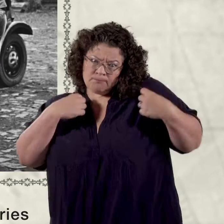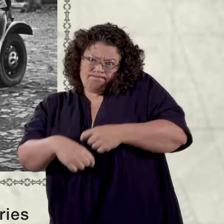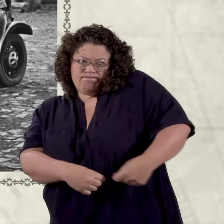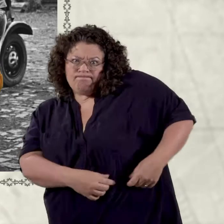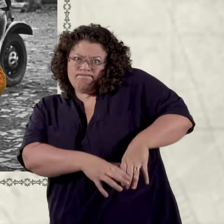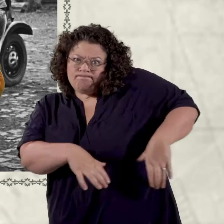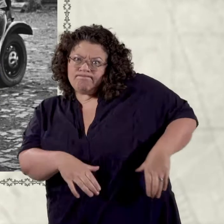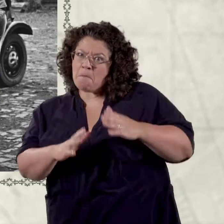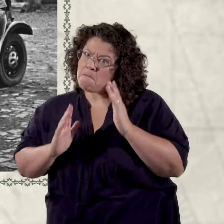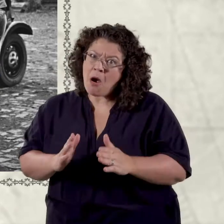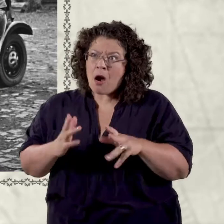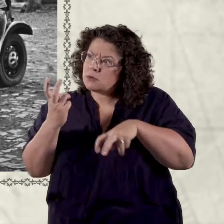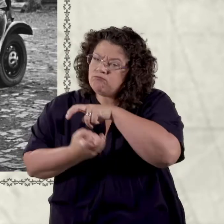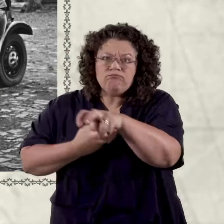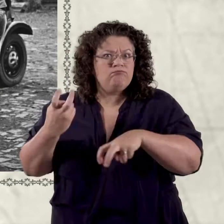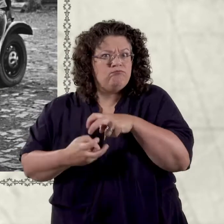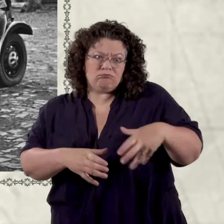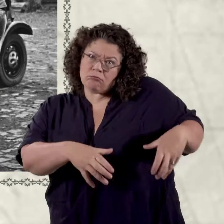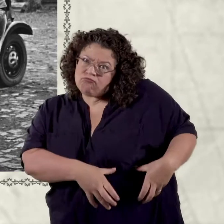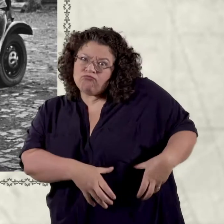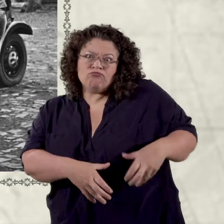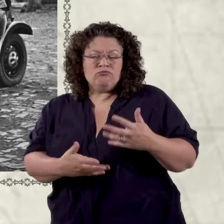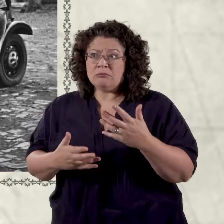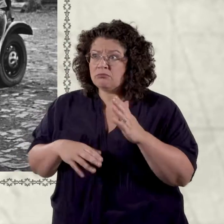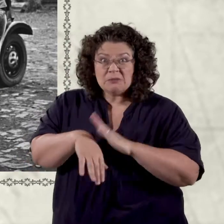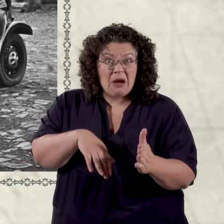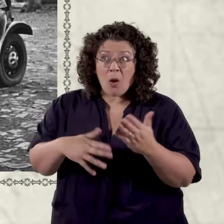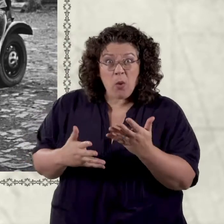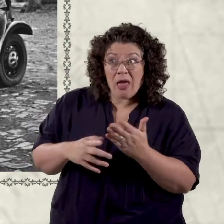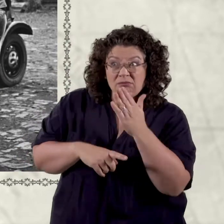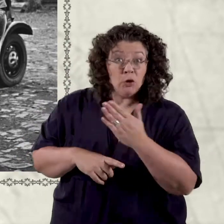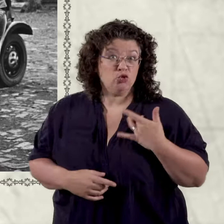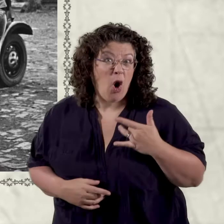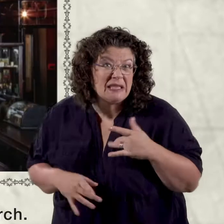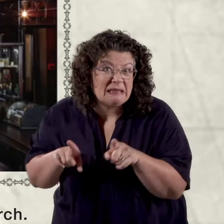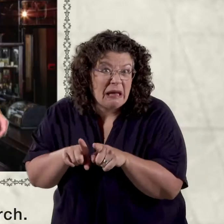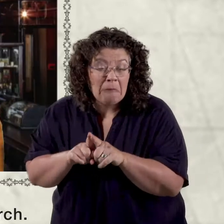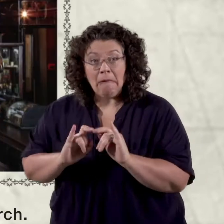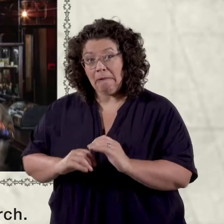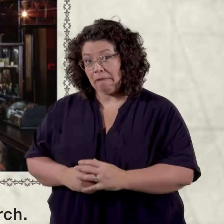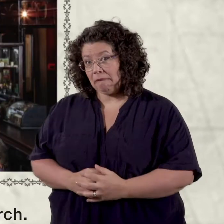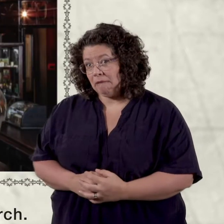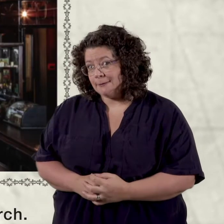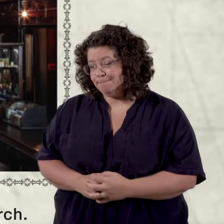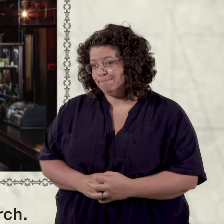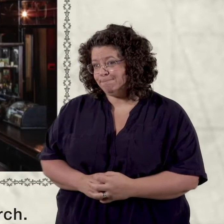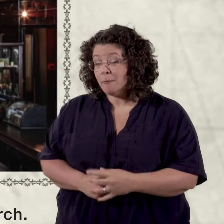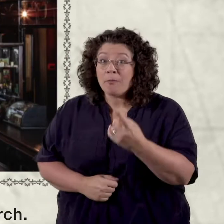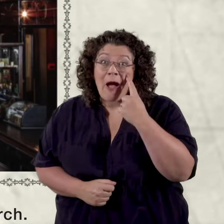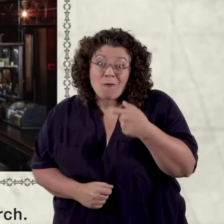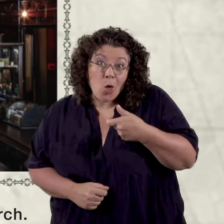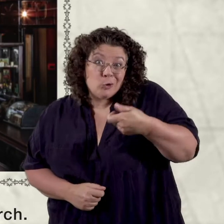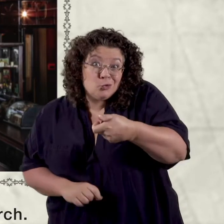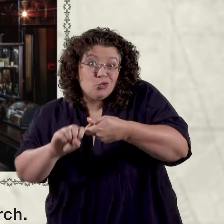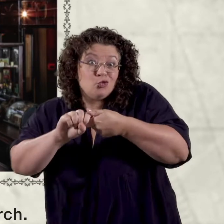right? Even now when we go to the toilet. Yes. Now, what about this? Now, look at this